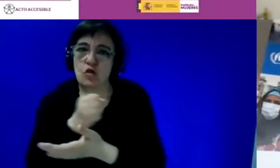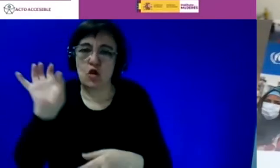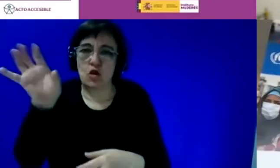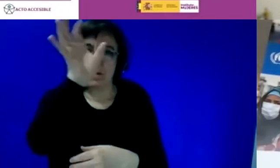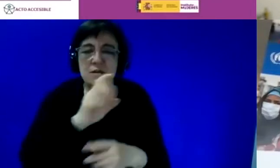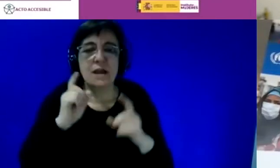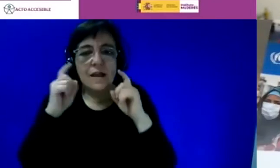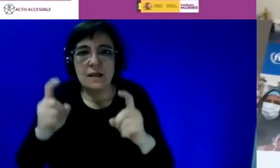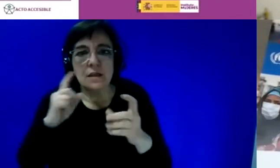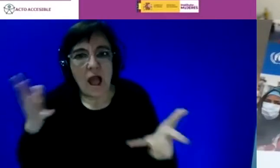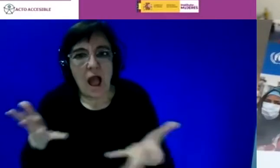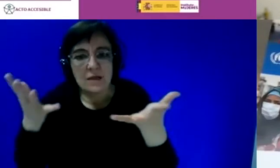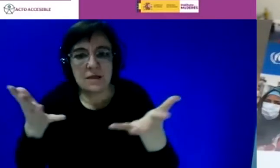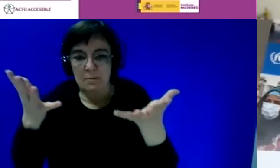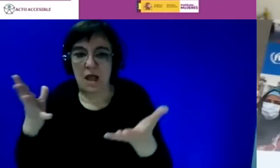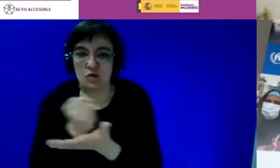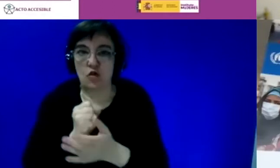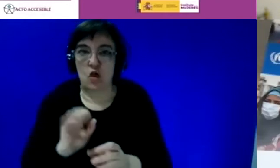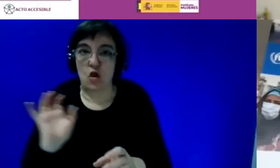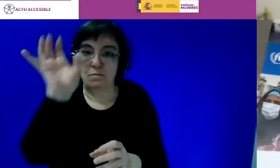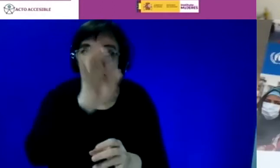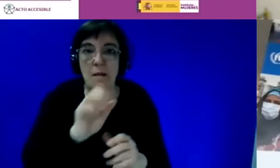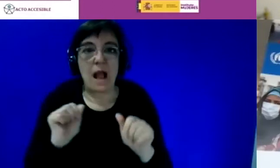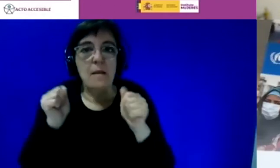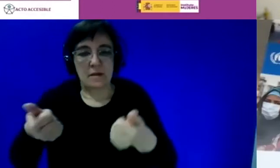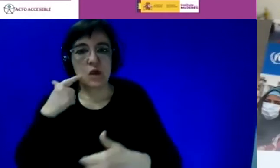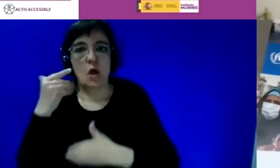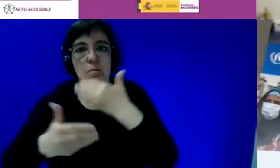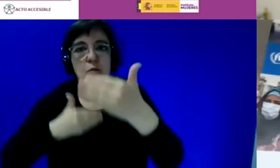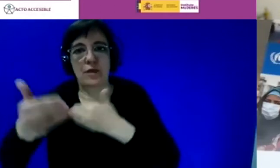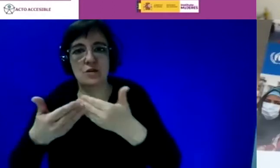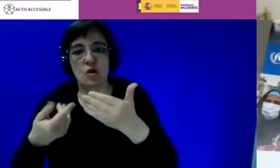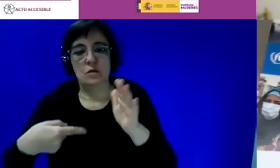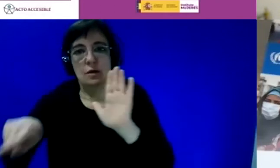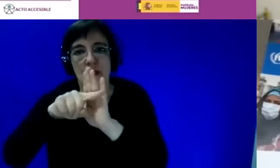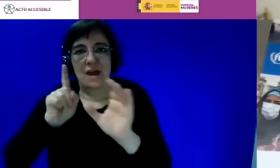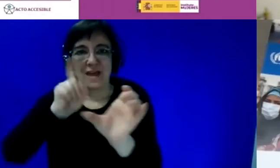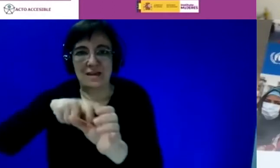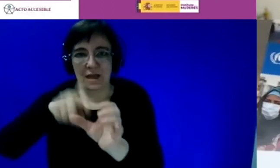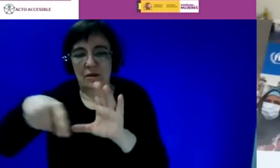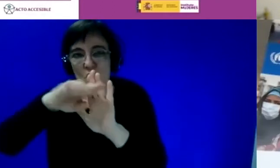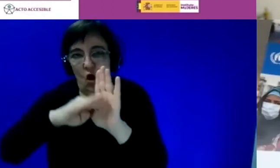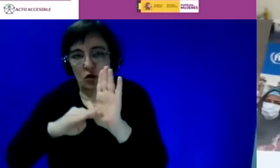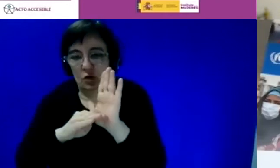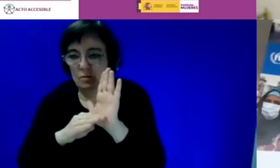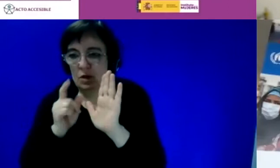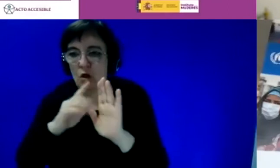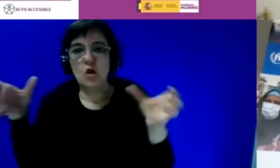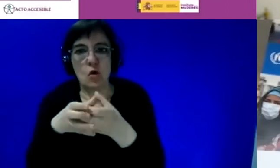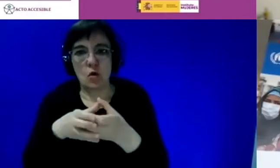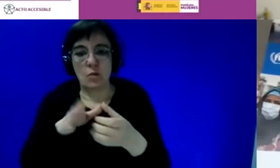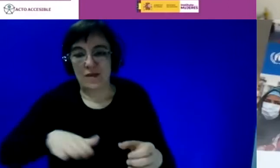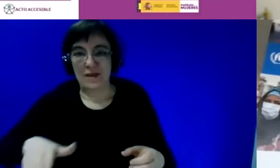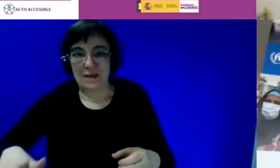registration, particularly, of course, for a very worrying and rising group of unaccompanied children, but to disaggregate the